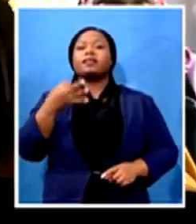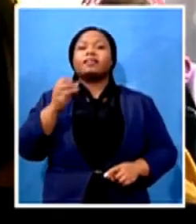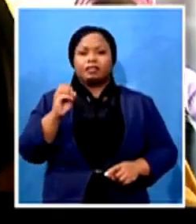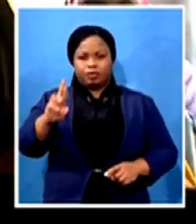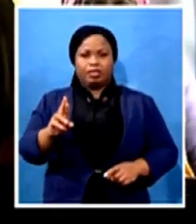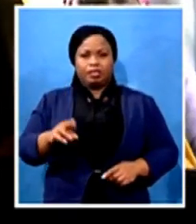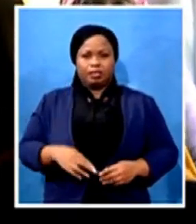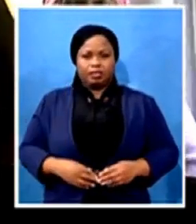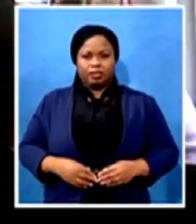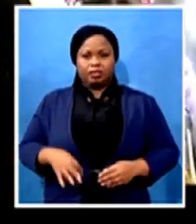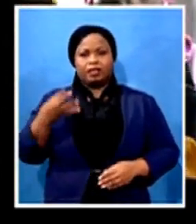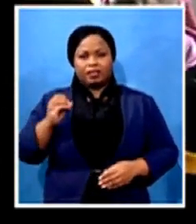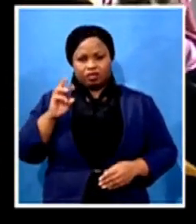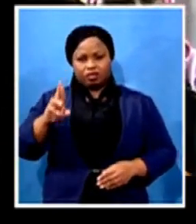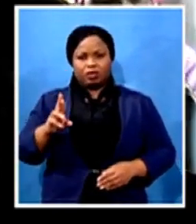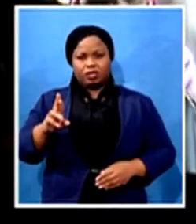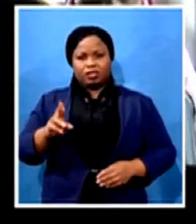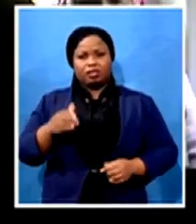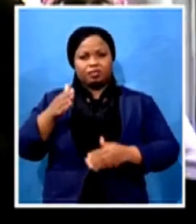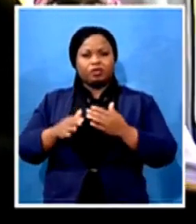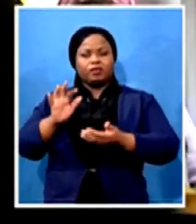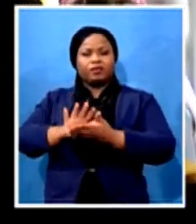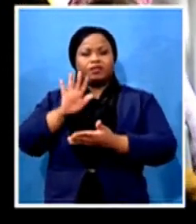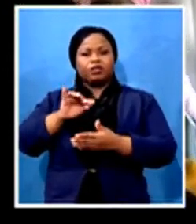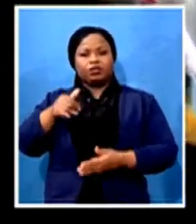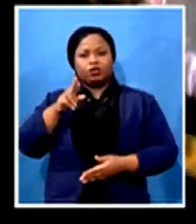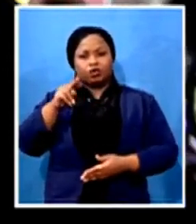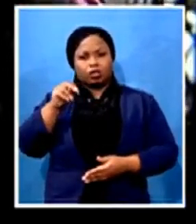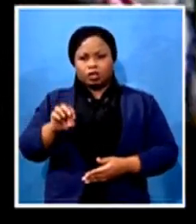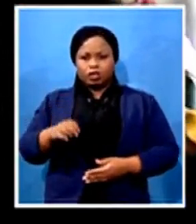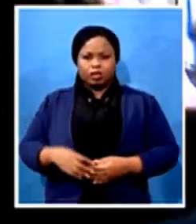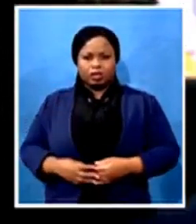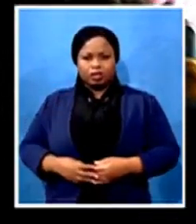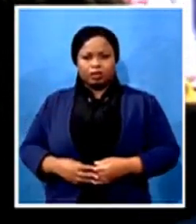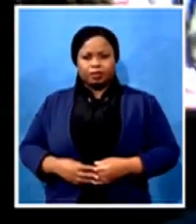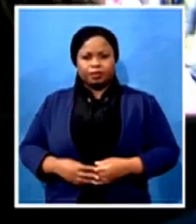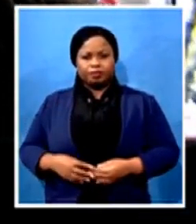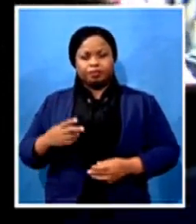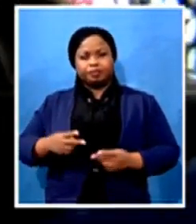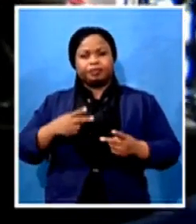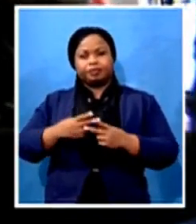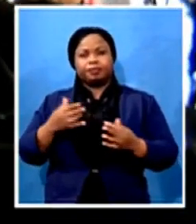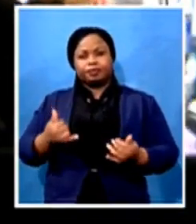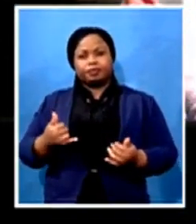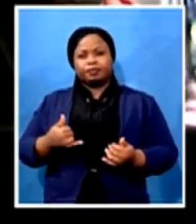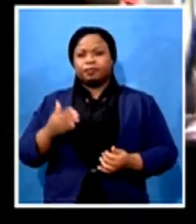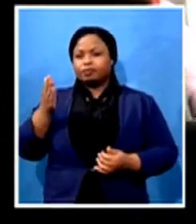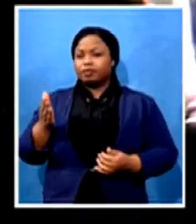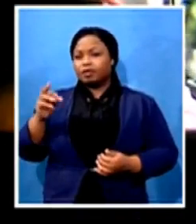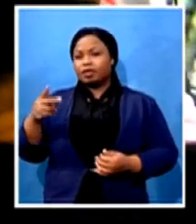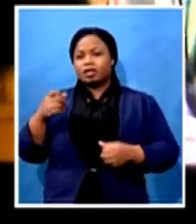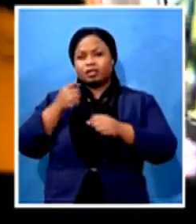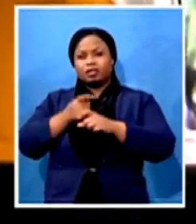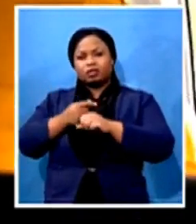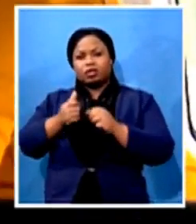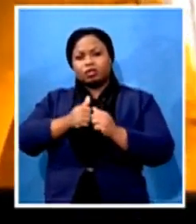15th of June. So let me also bring in one of the other taxi associations, Mulefi Mukeletsi,